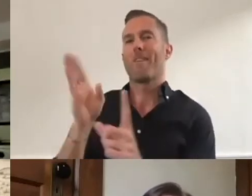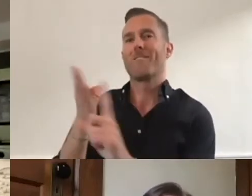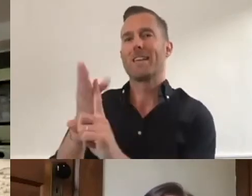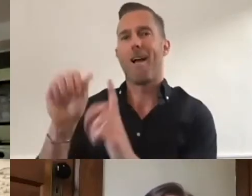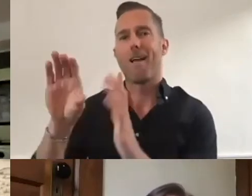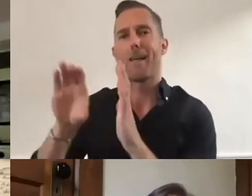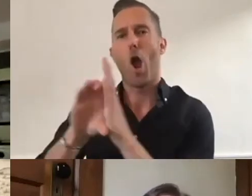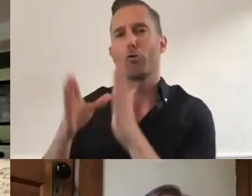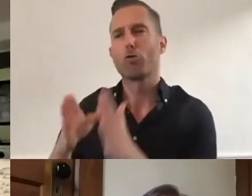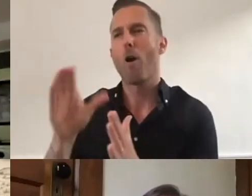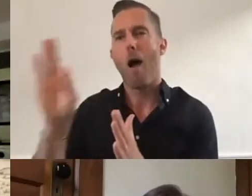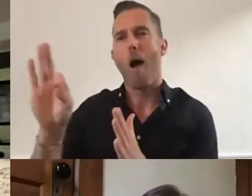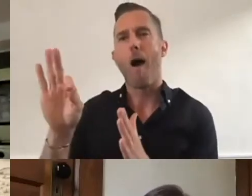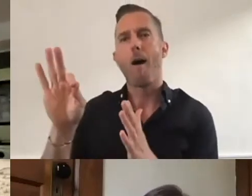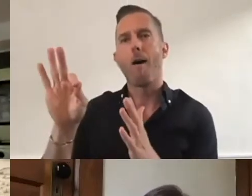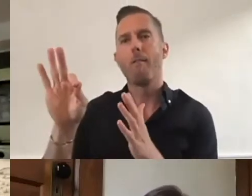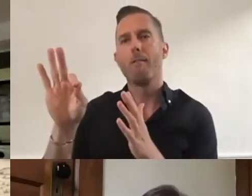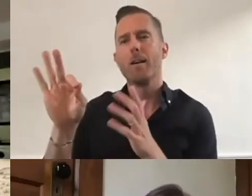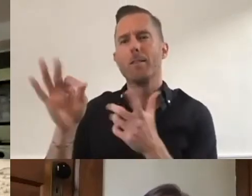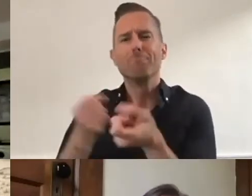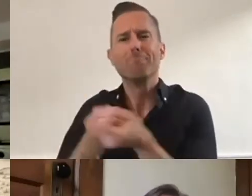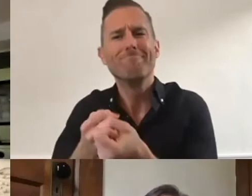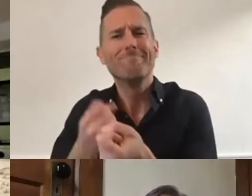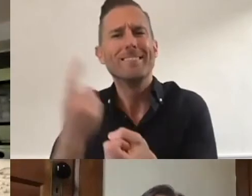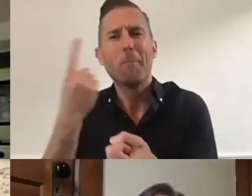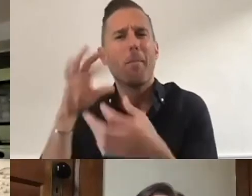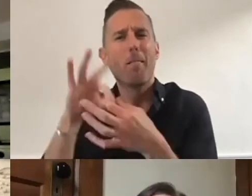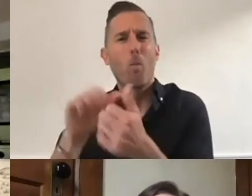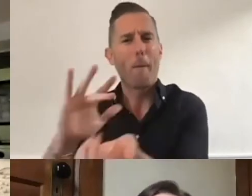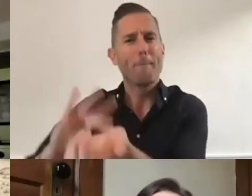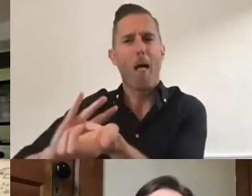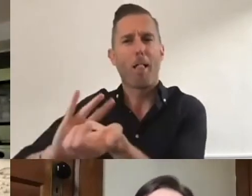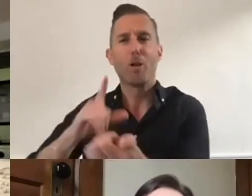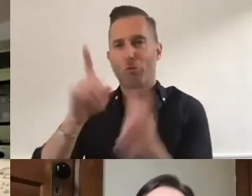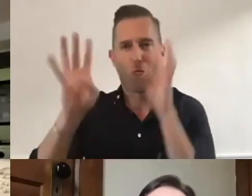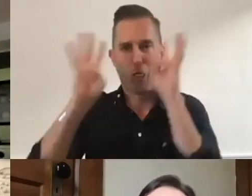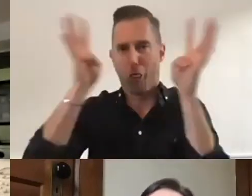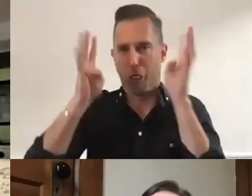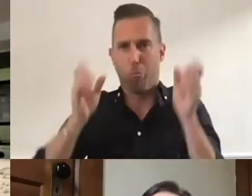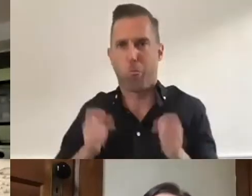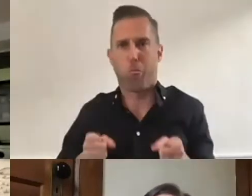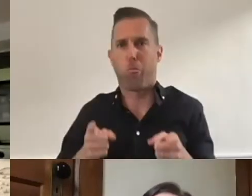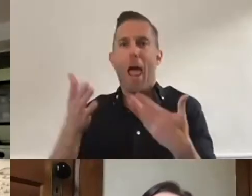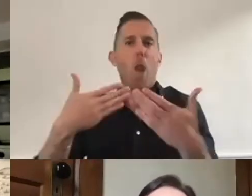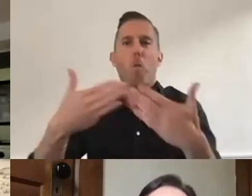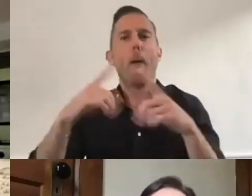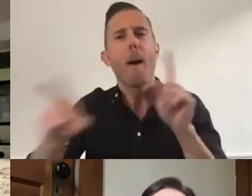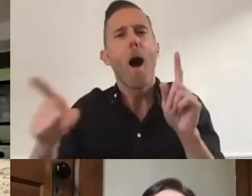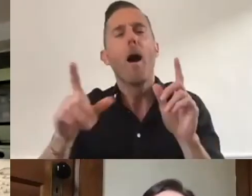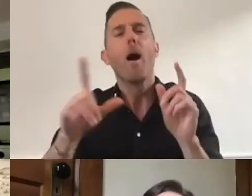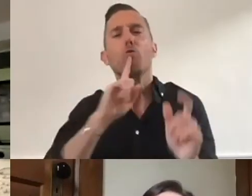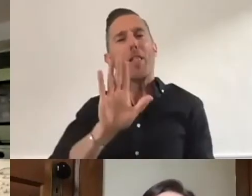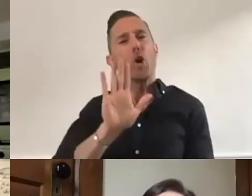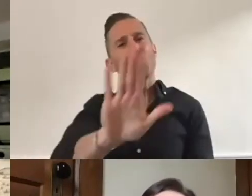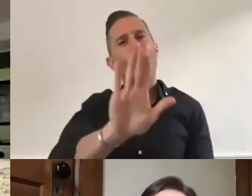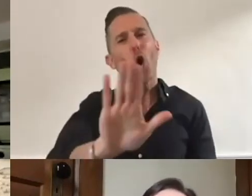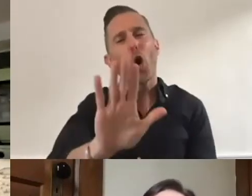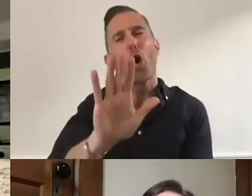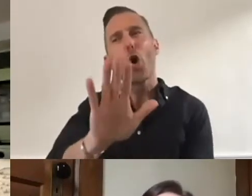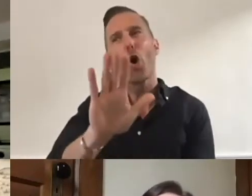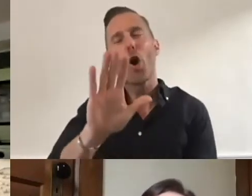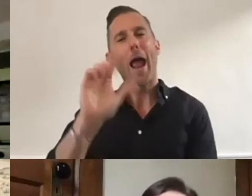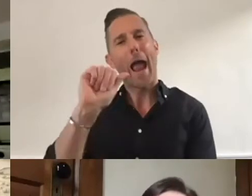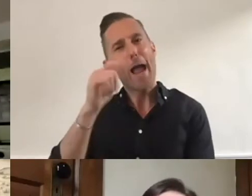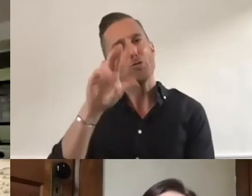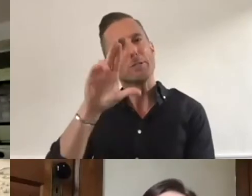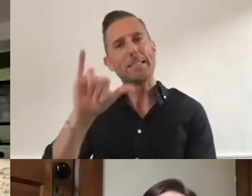of getting on board with the medical thing, and she was making up half of it anyway. But it was her agency. She